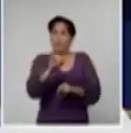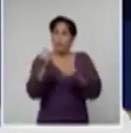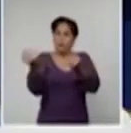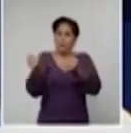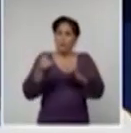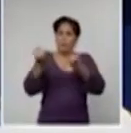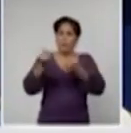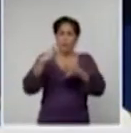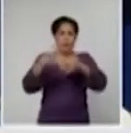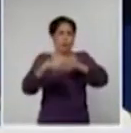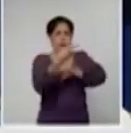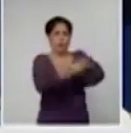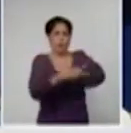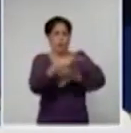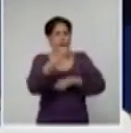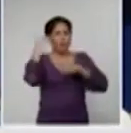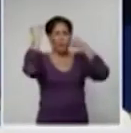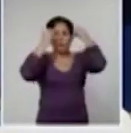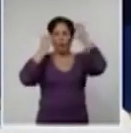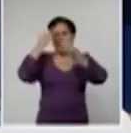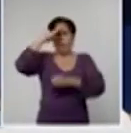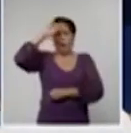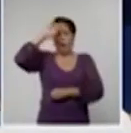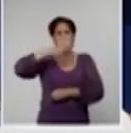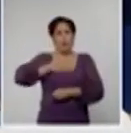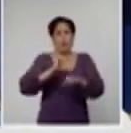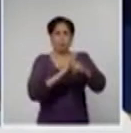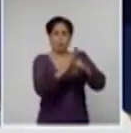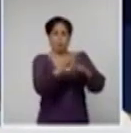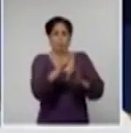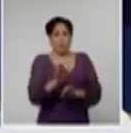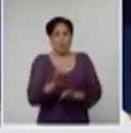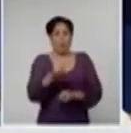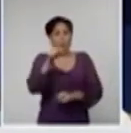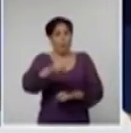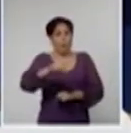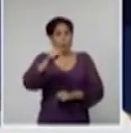Today, we have the good news that we do not have any fatalities,